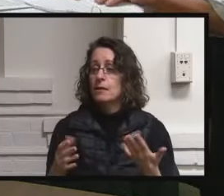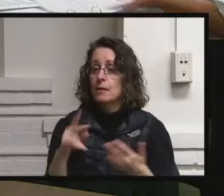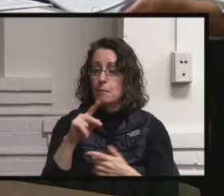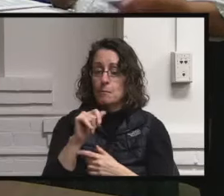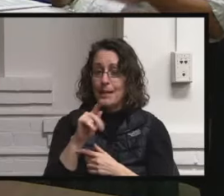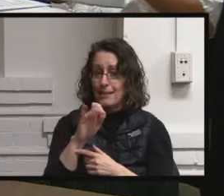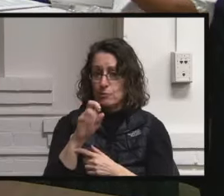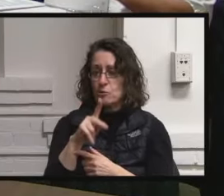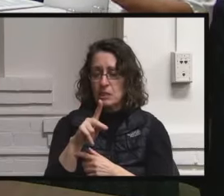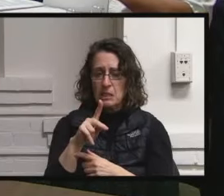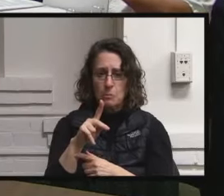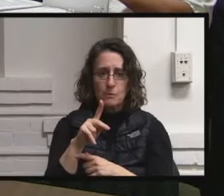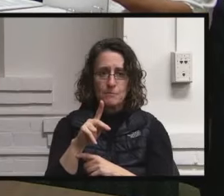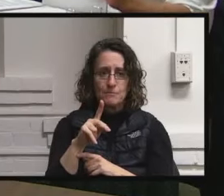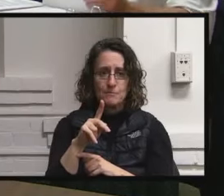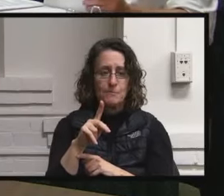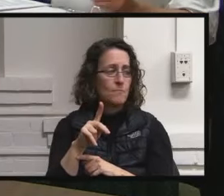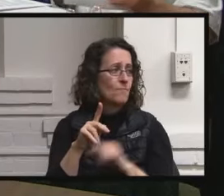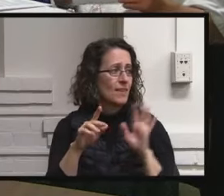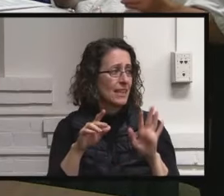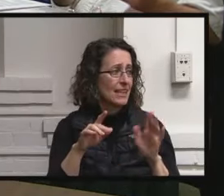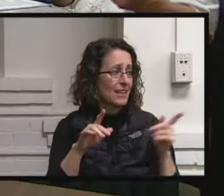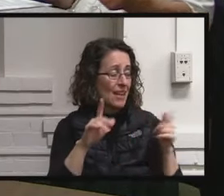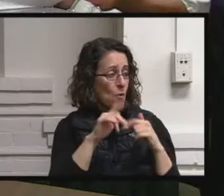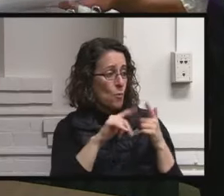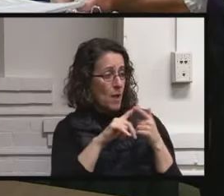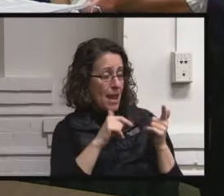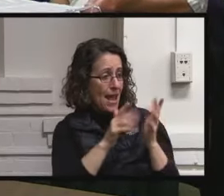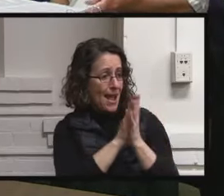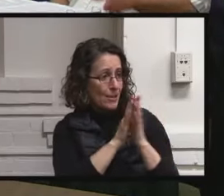I realized that when I asked you to provide separate